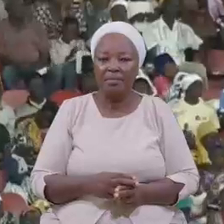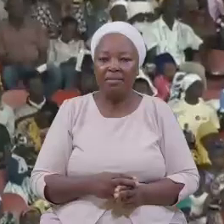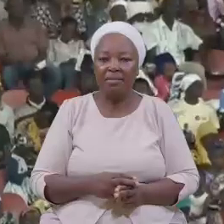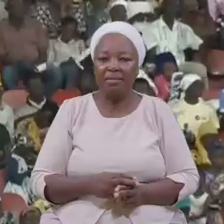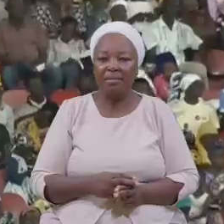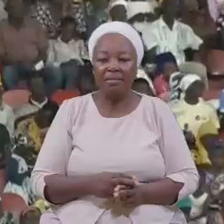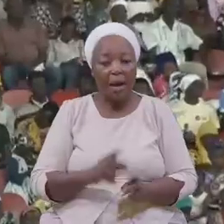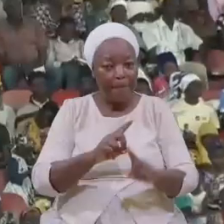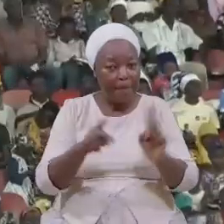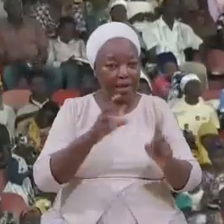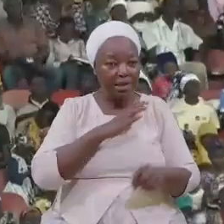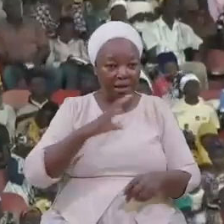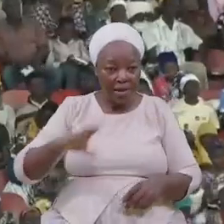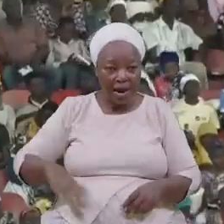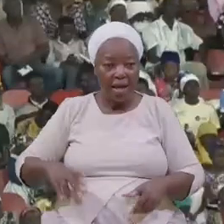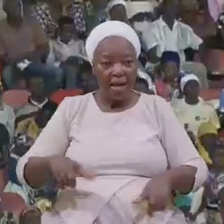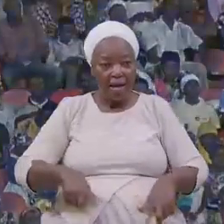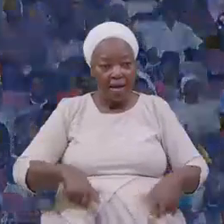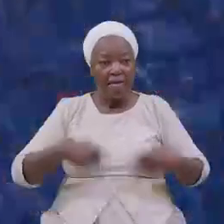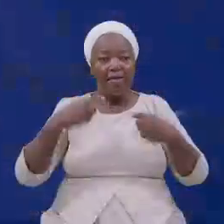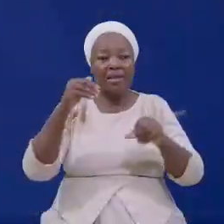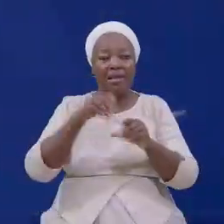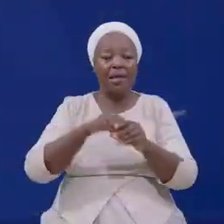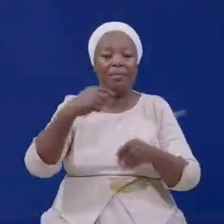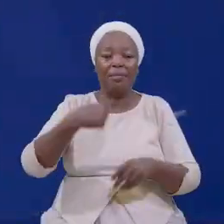But Christ liveth in me.